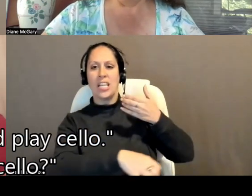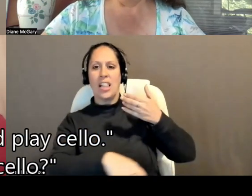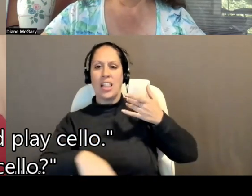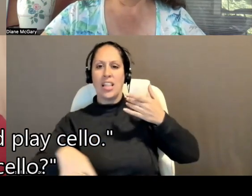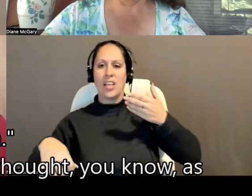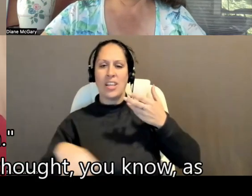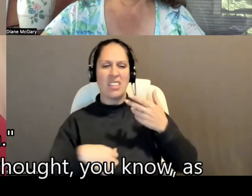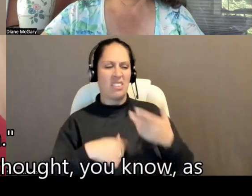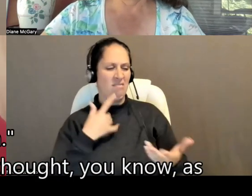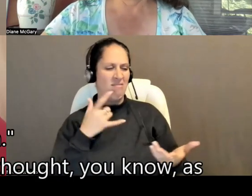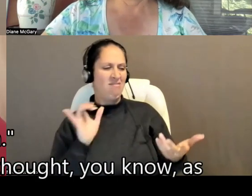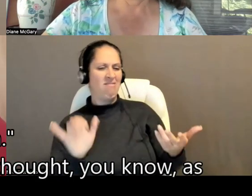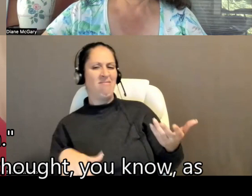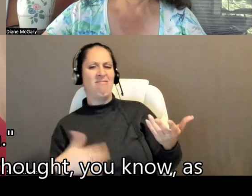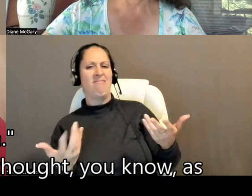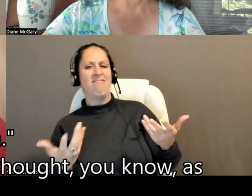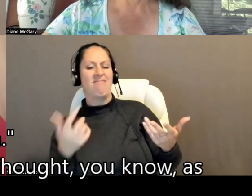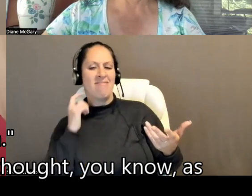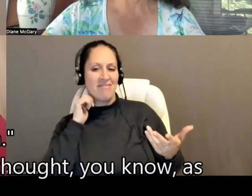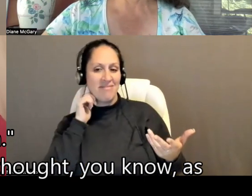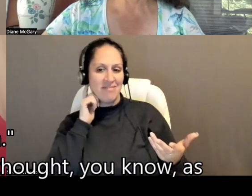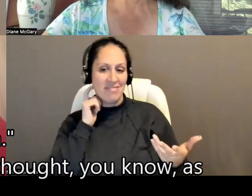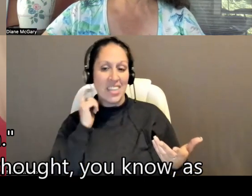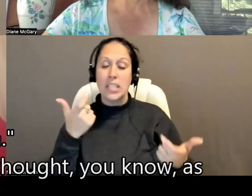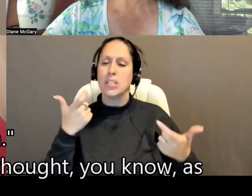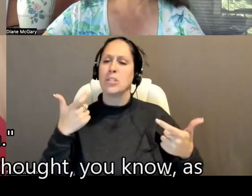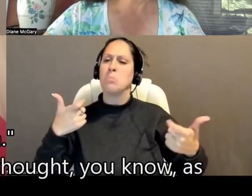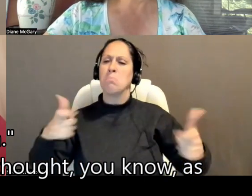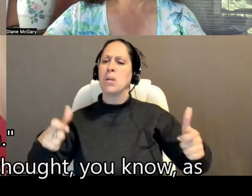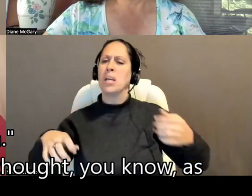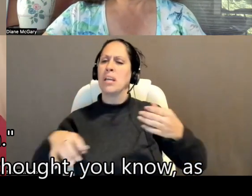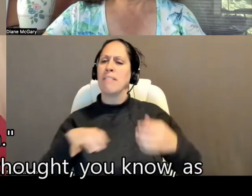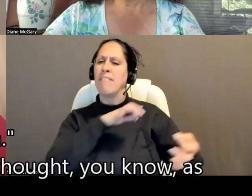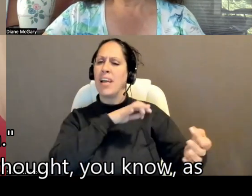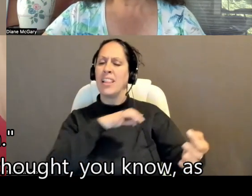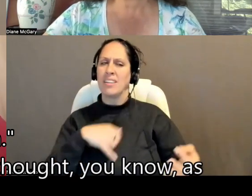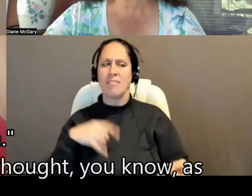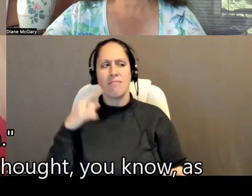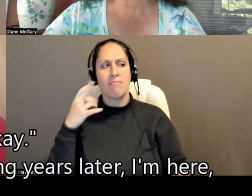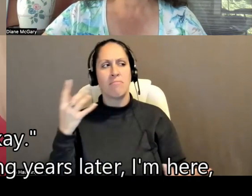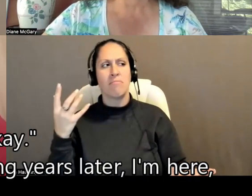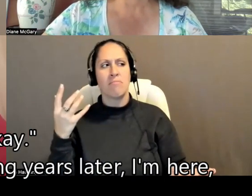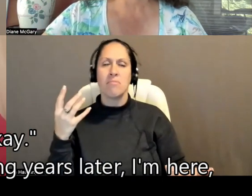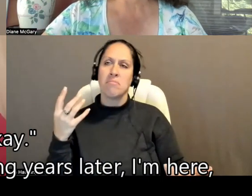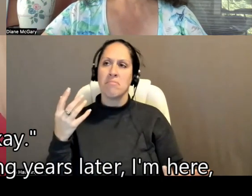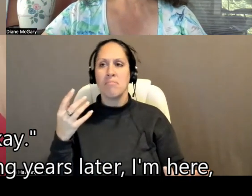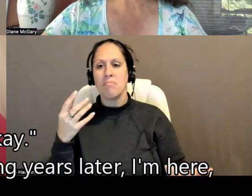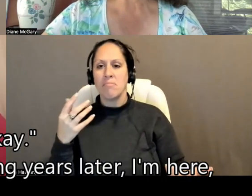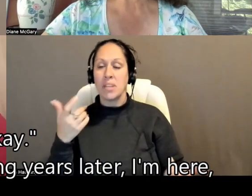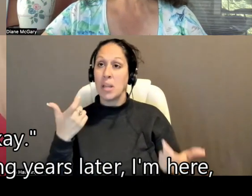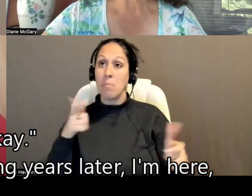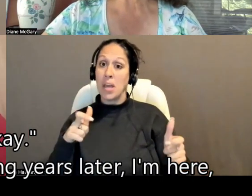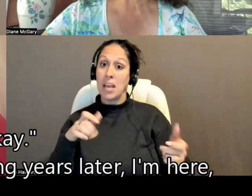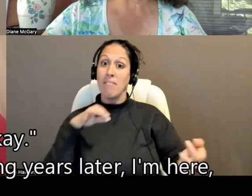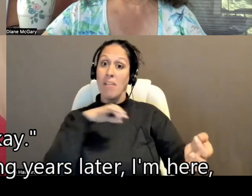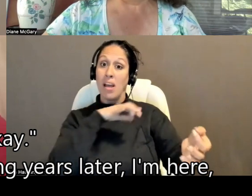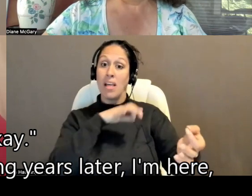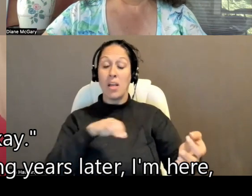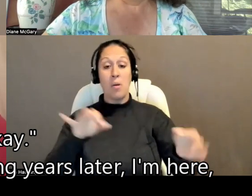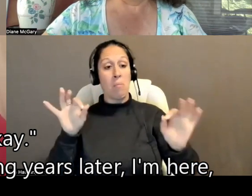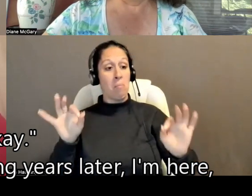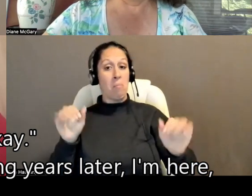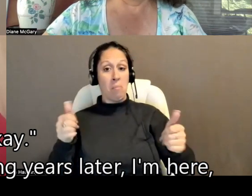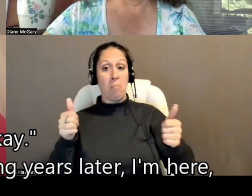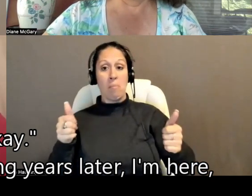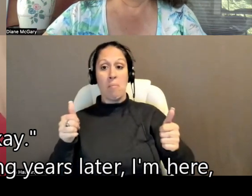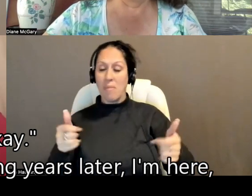what's a cello? Well, it's a big violin. And I thought, as a kid, a big violin, okay.